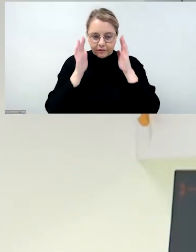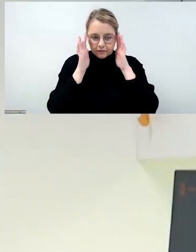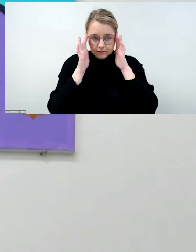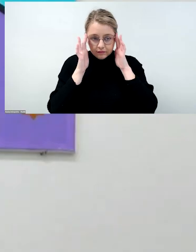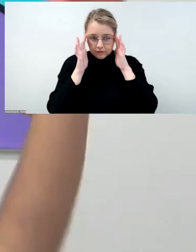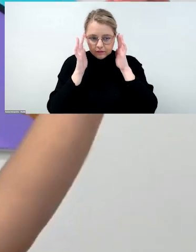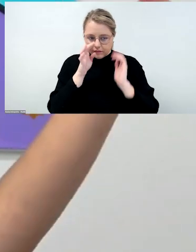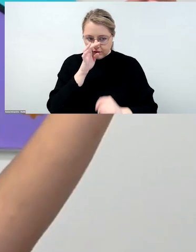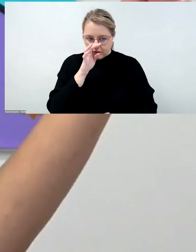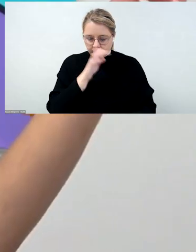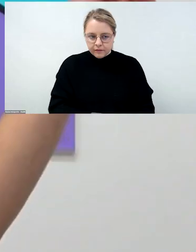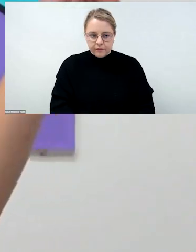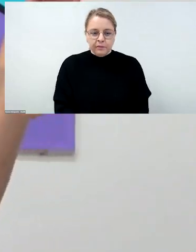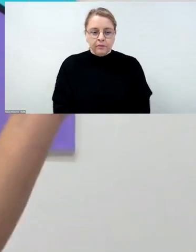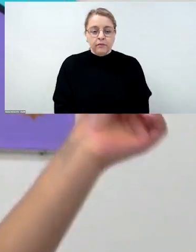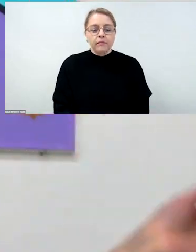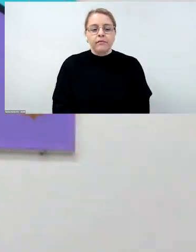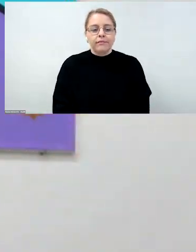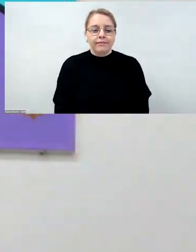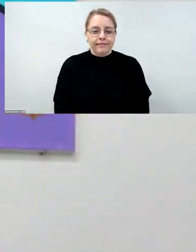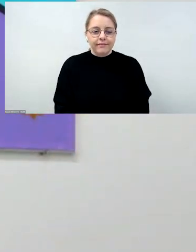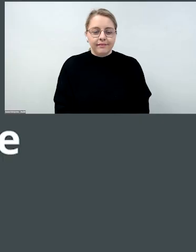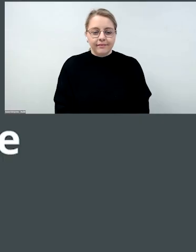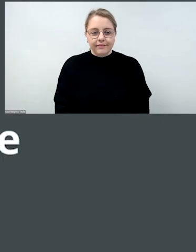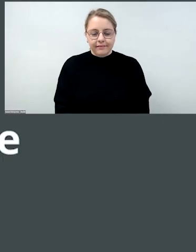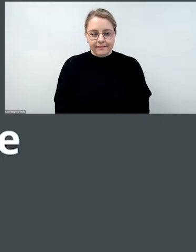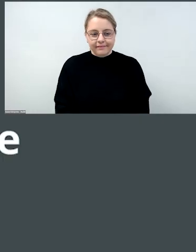the centre. Yay!